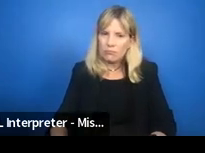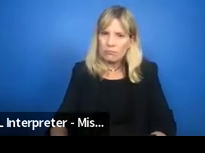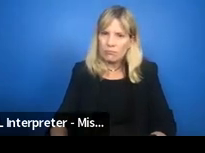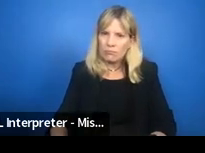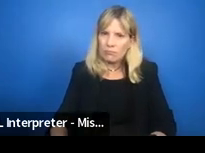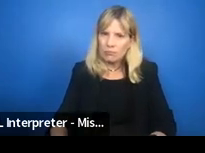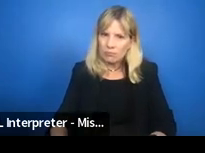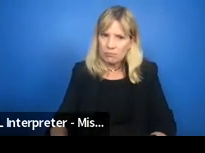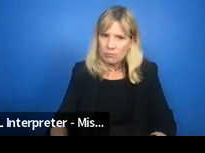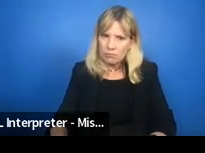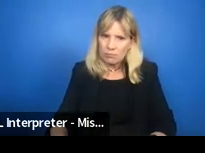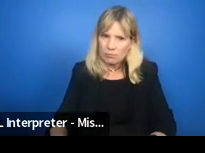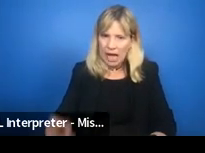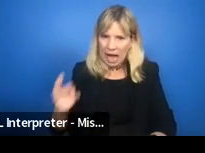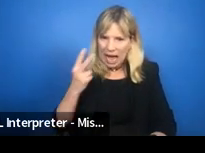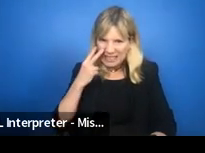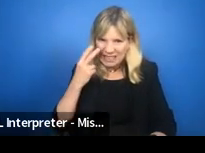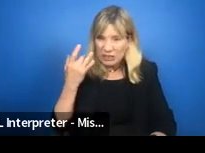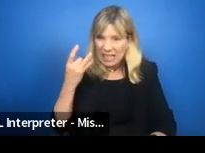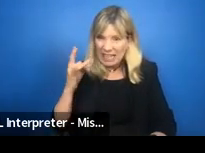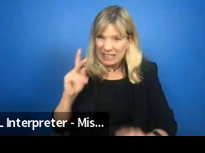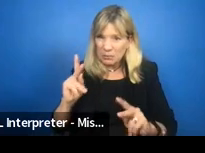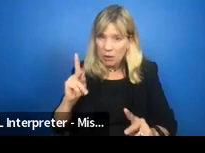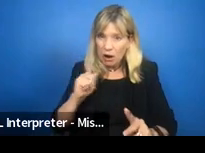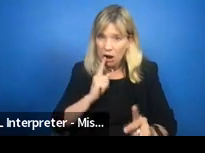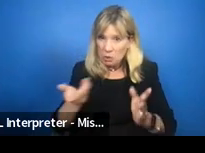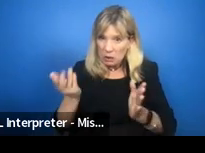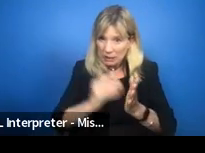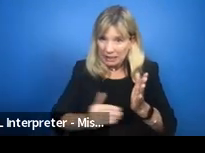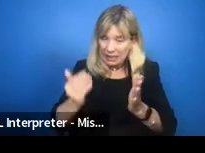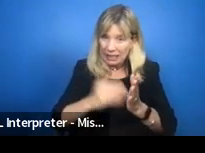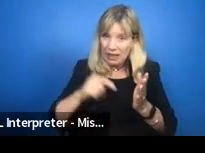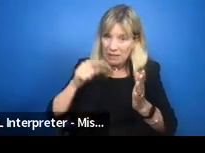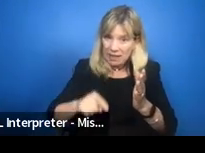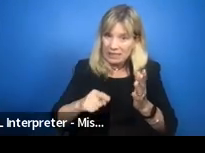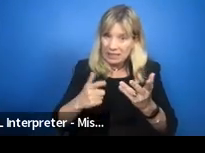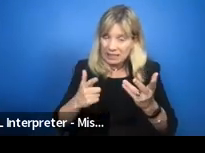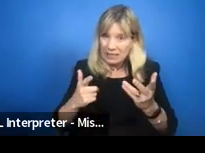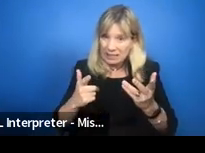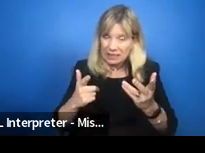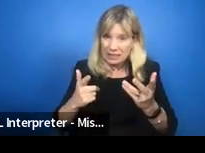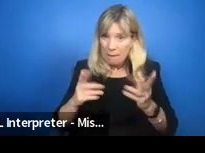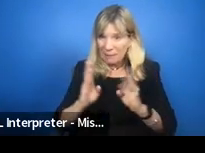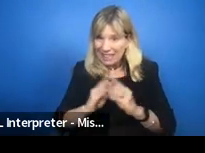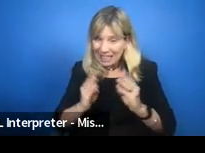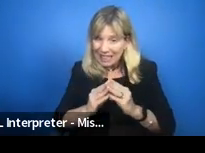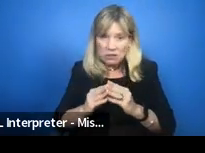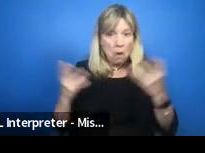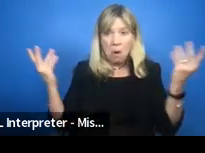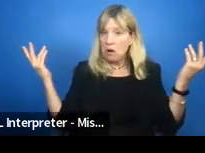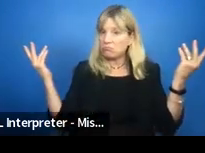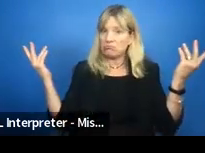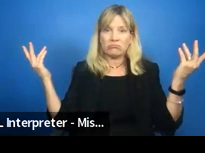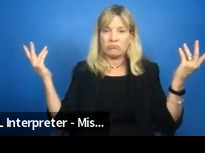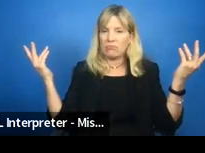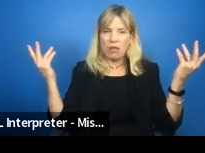18 people. Are you gonna be repeating this kind of meetings,